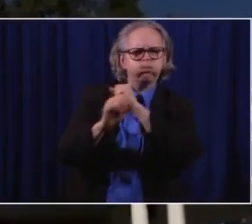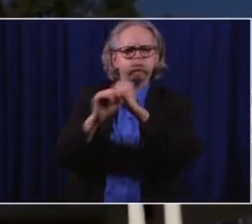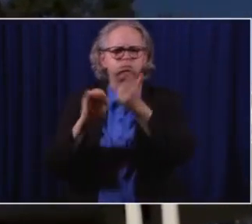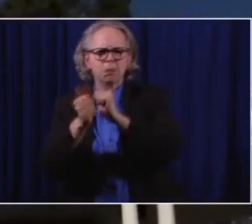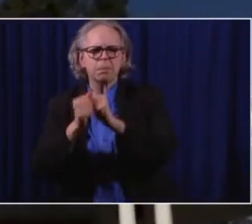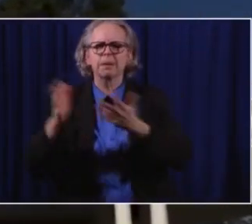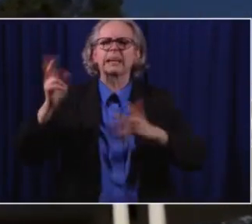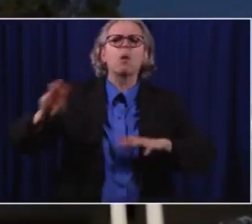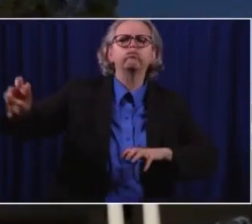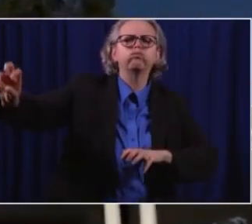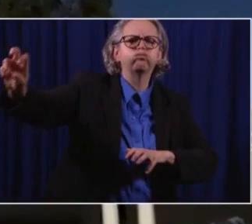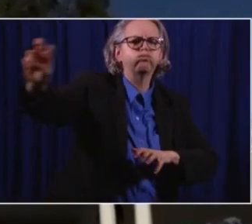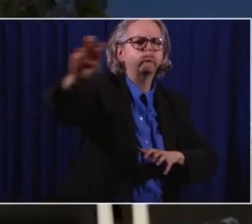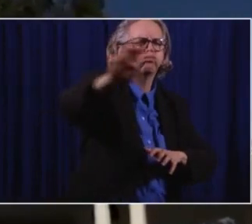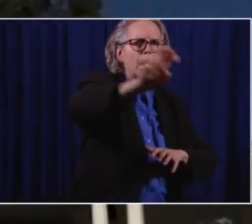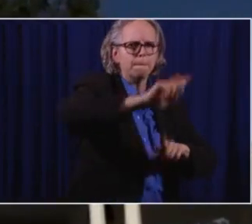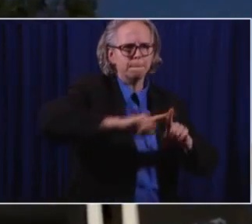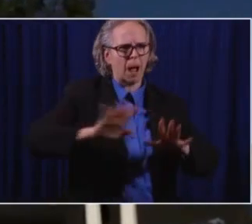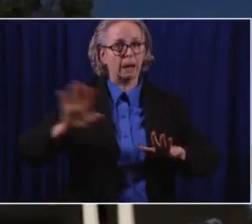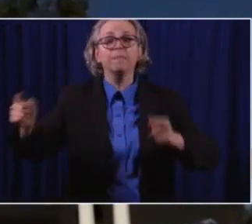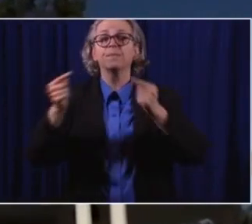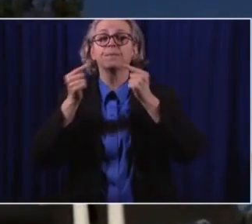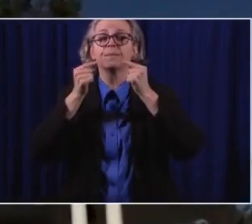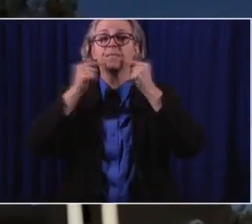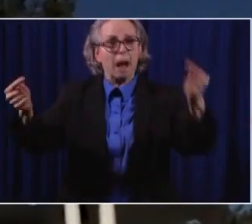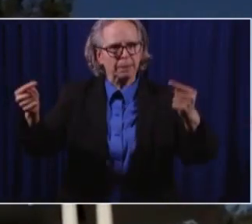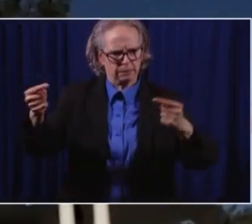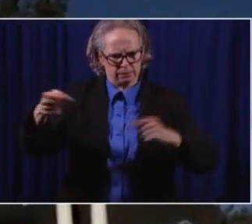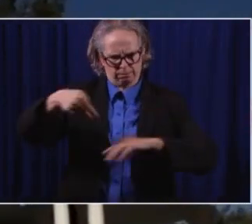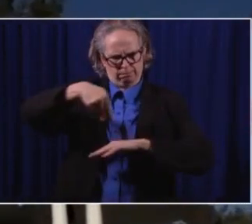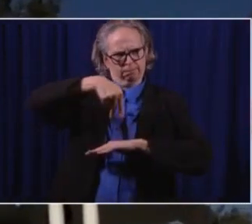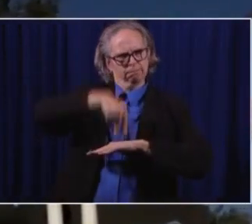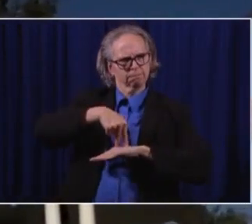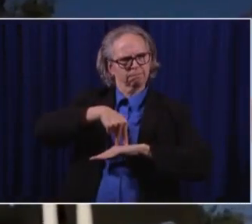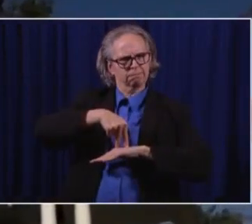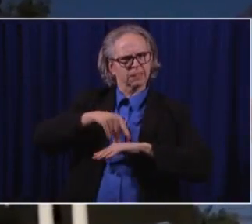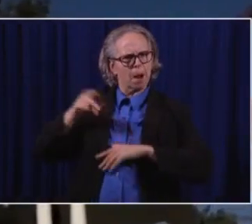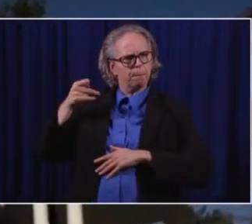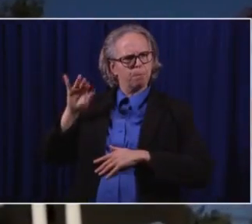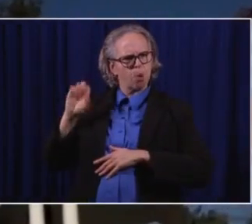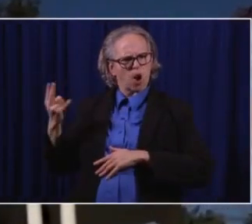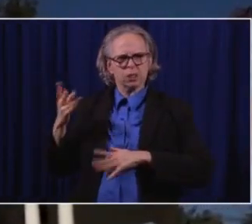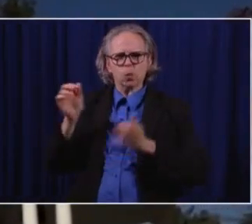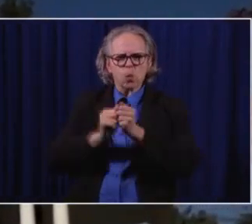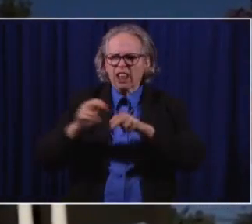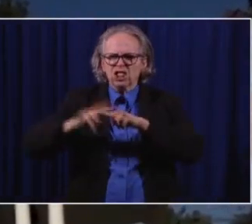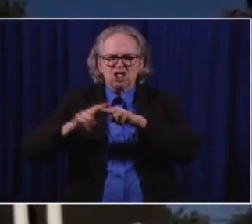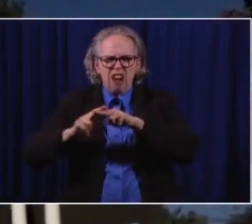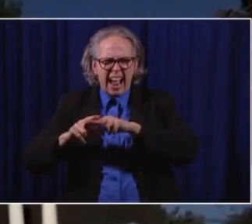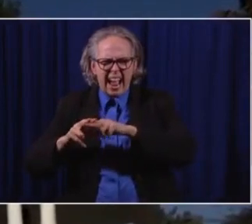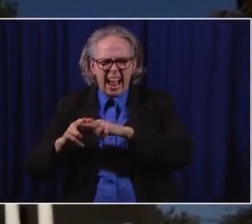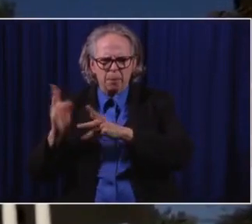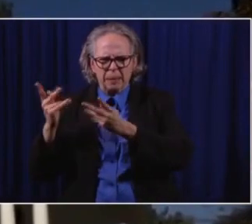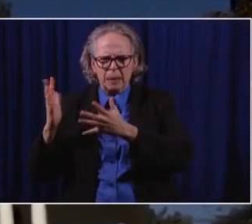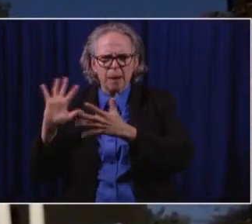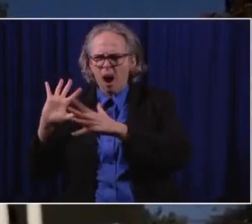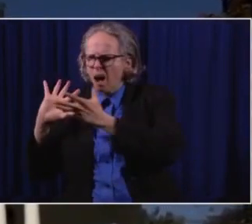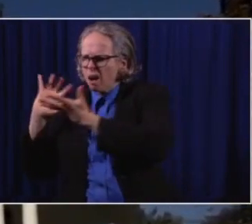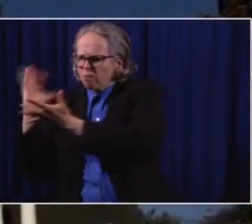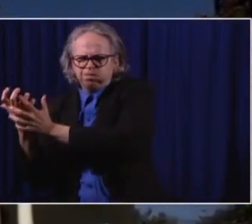here, and people chartered trains and other things to bring people in. And there's some pictures that we'll show you in a